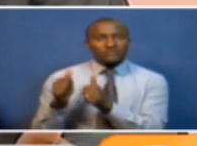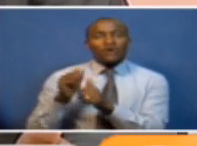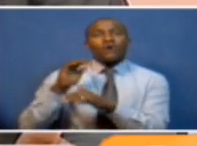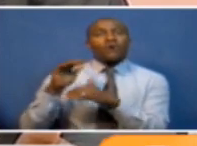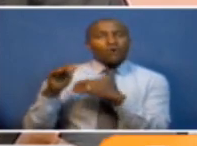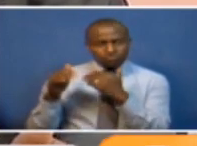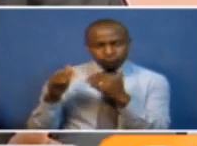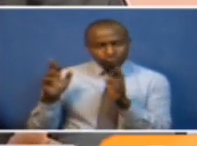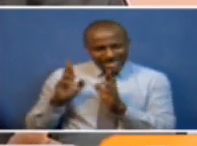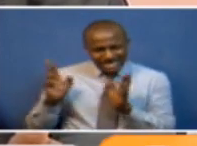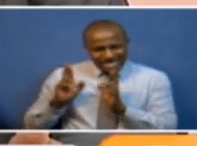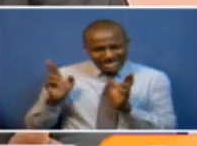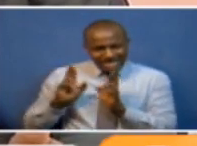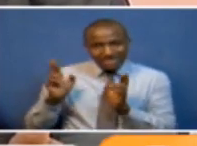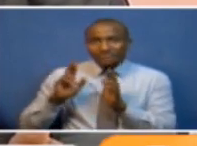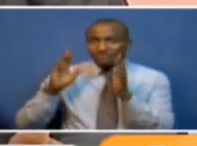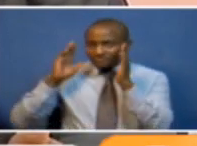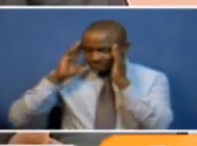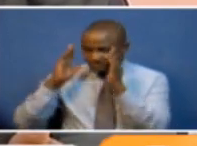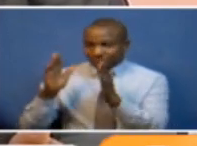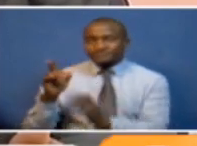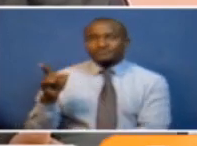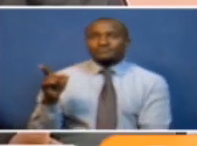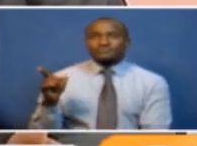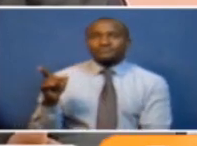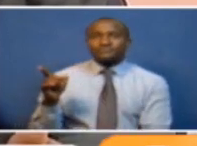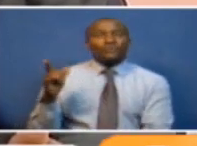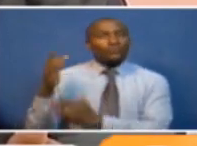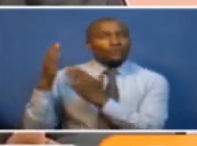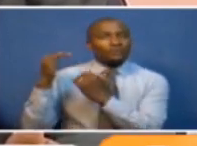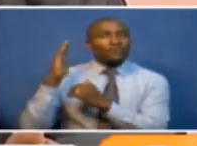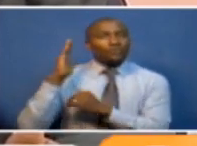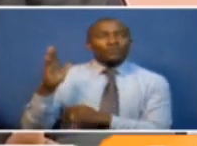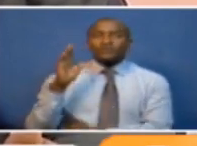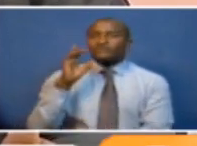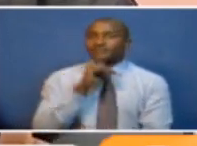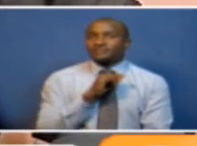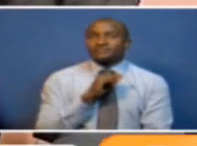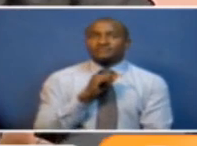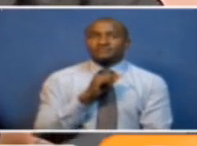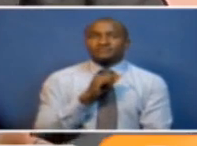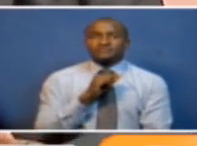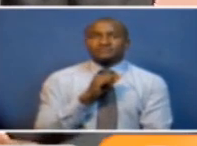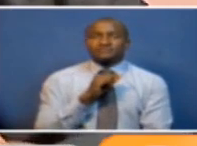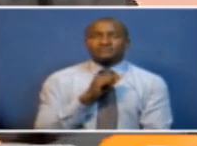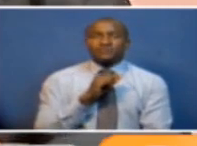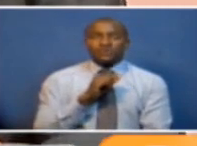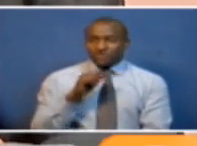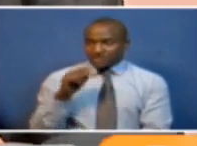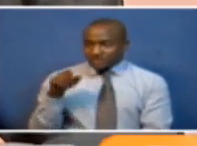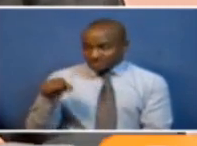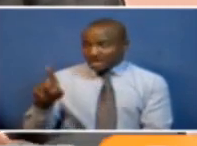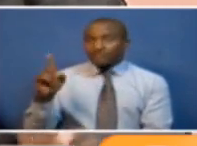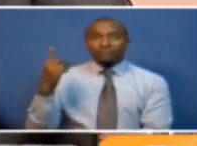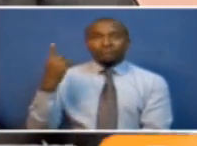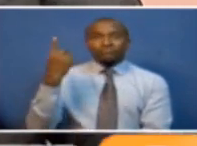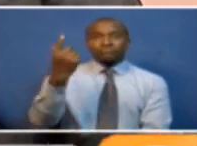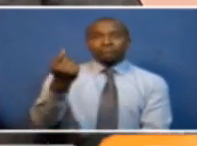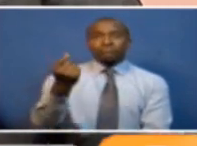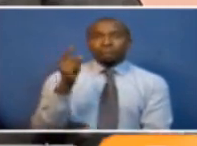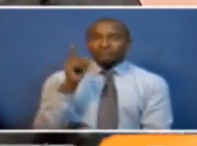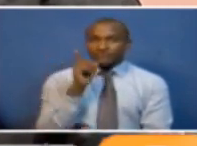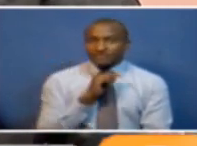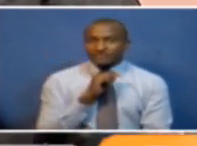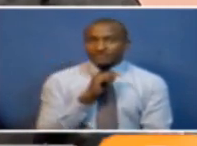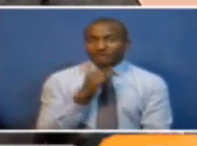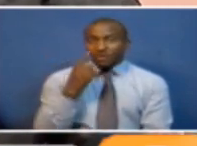extended to that serious project, we expect that it should be completed. You went on site, mm-hmm. Jeff. Yeah. You